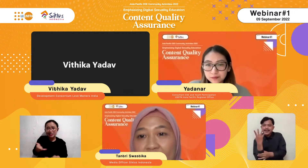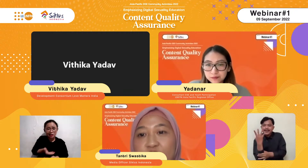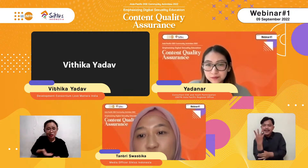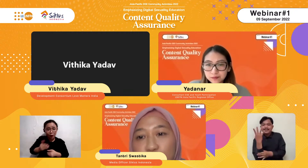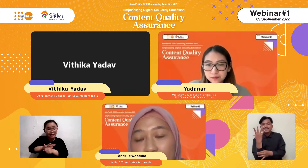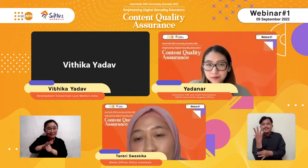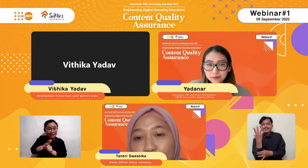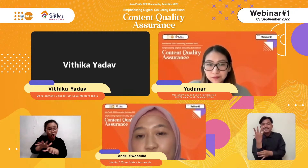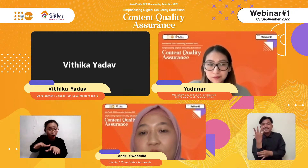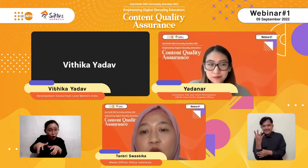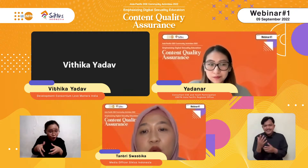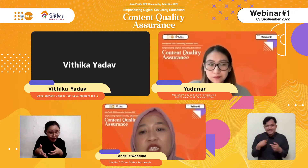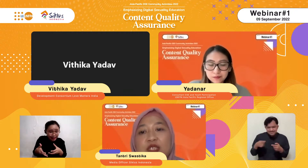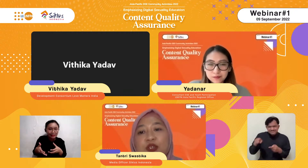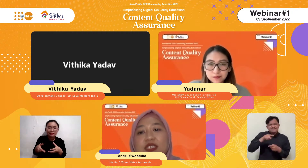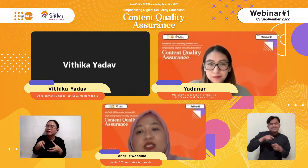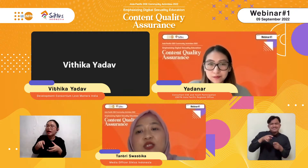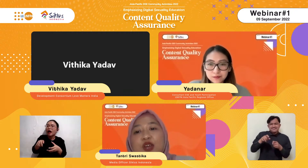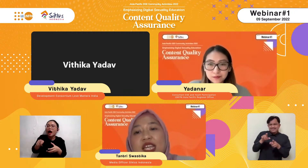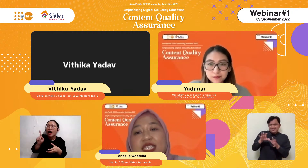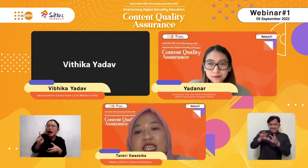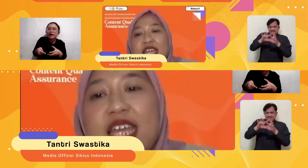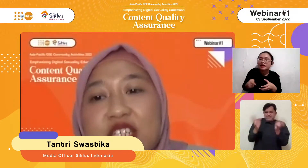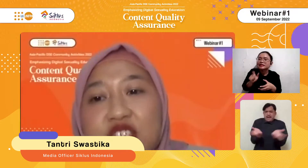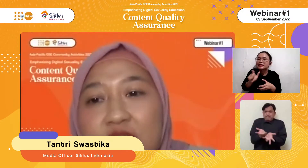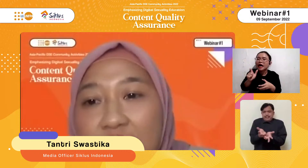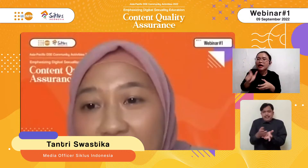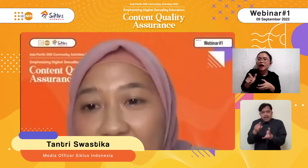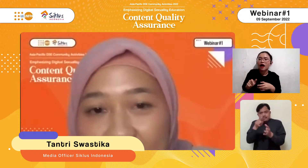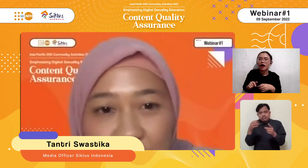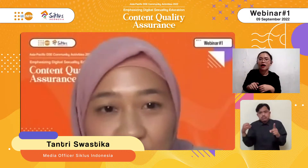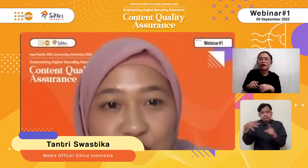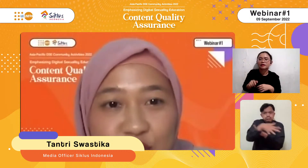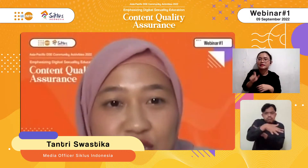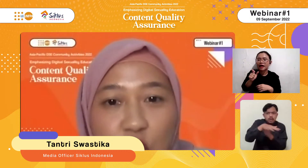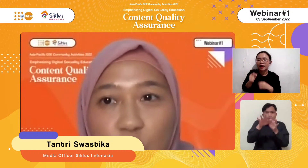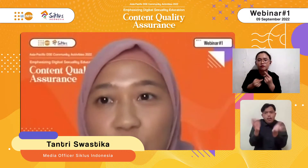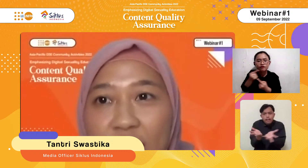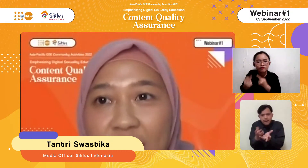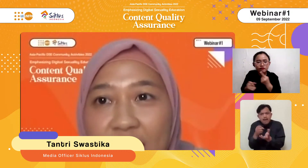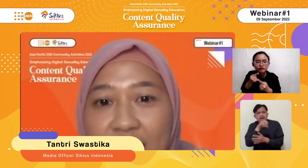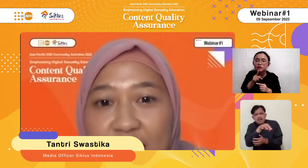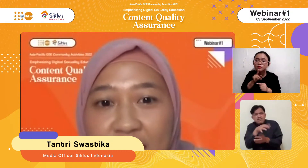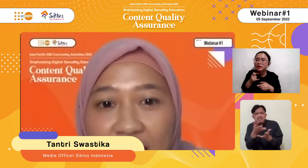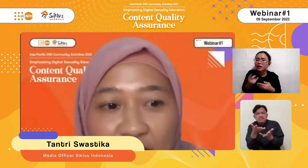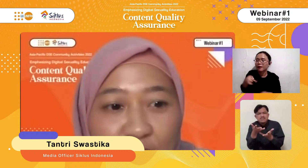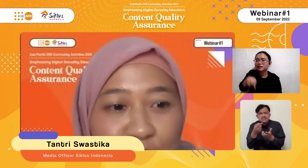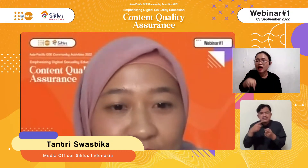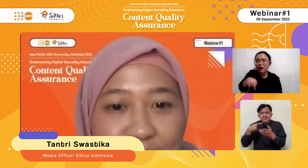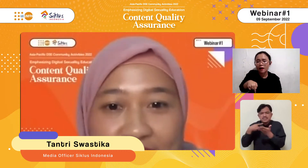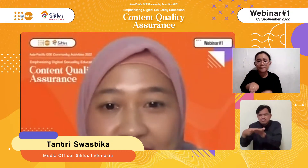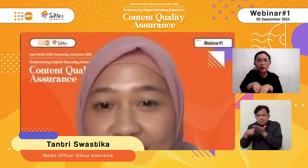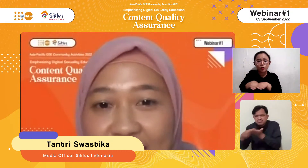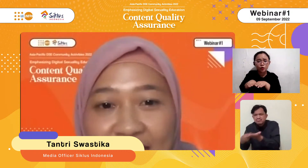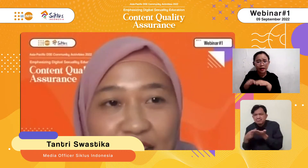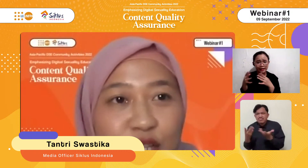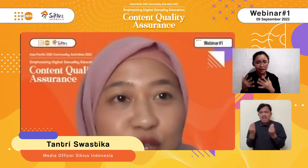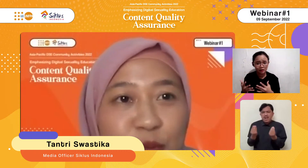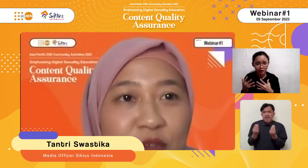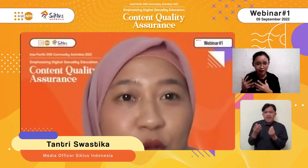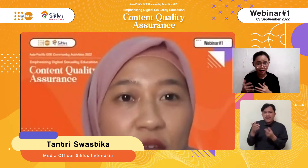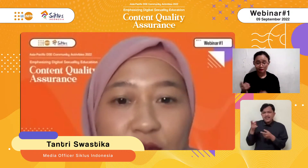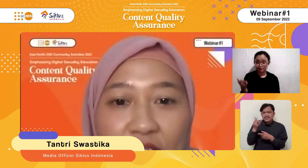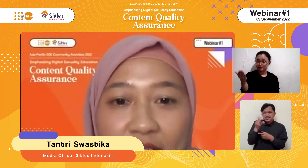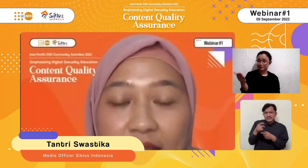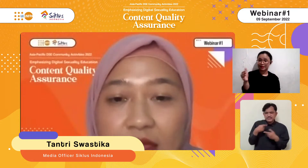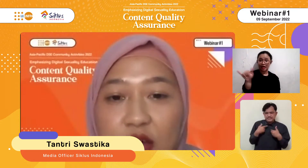can apply to improve our responses to SRH issues? So Yadanar, please,